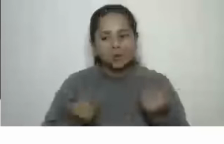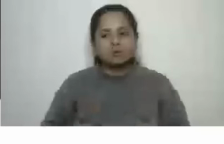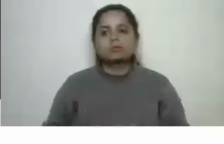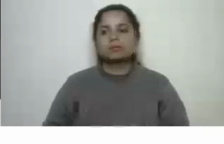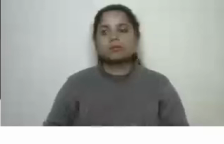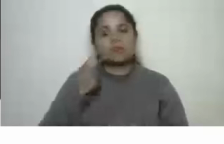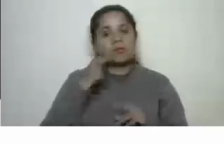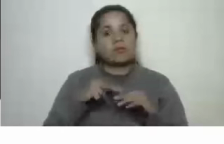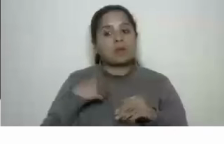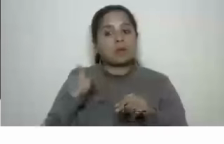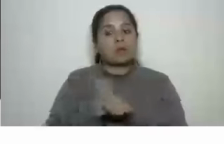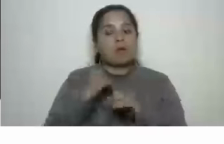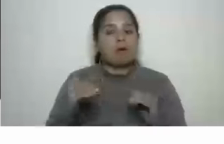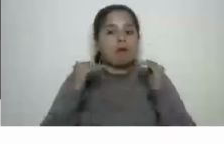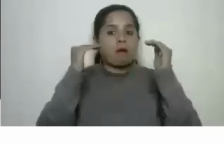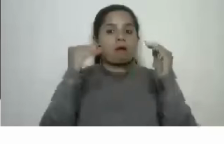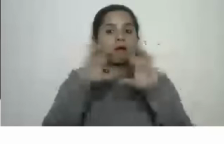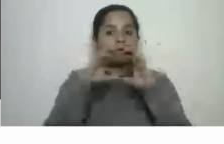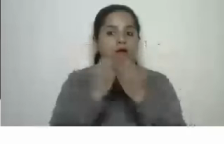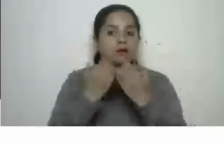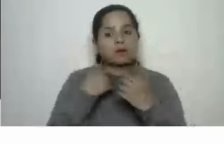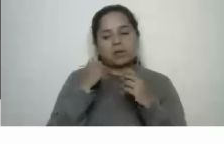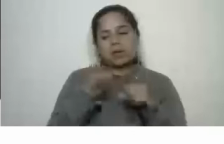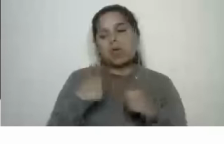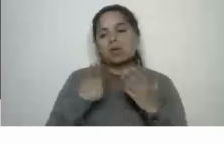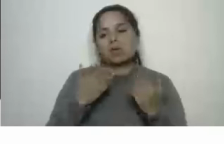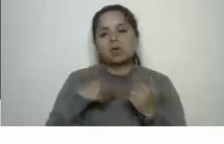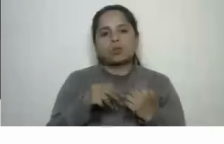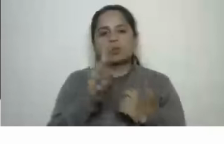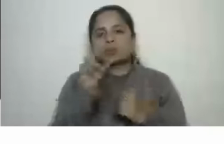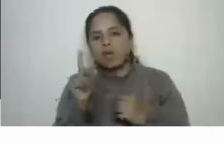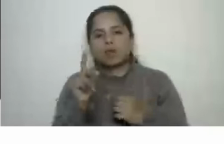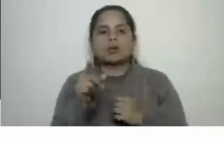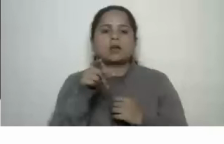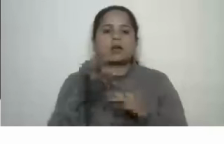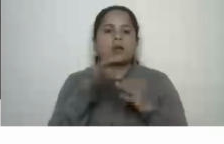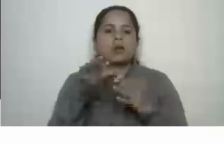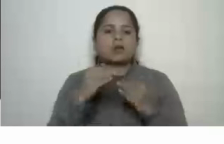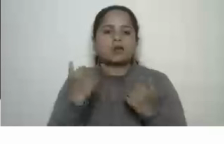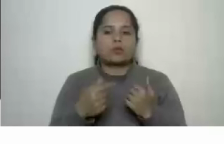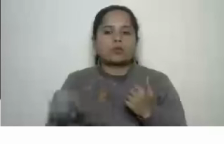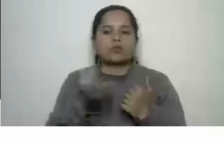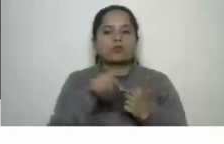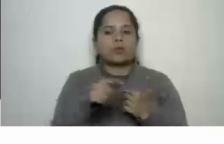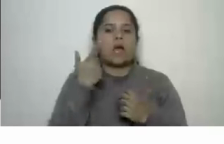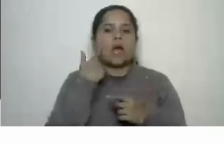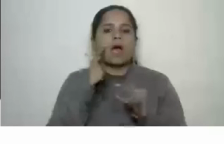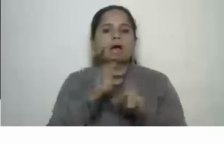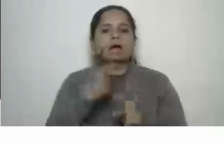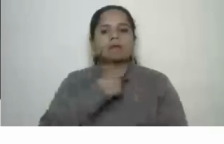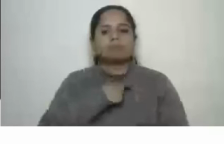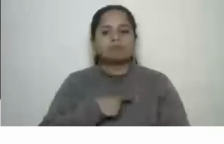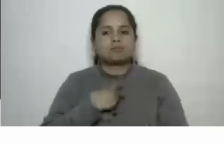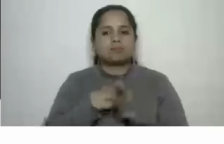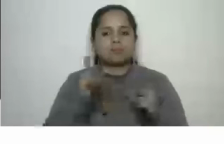If we are working with higher classes, then we can go with the second option, that is the making the ID cards, where